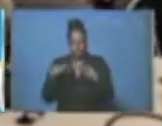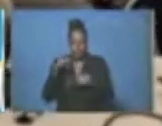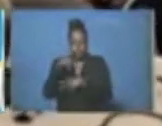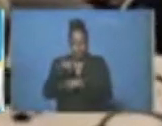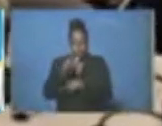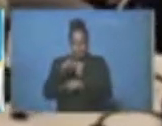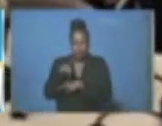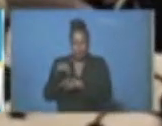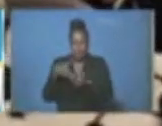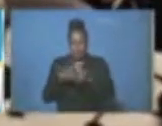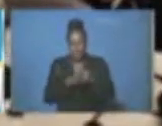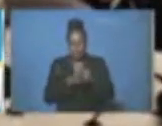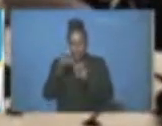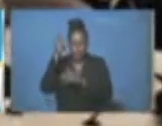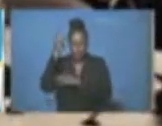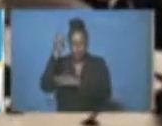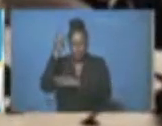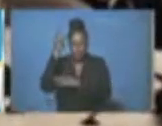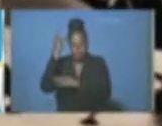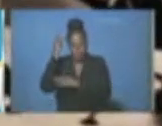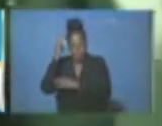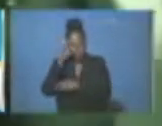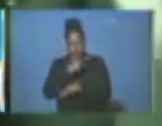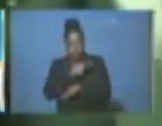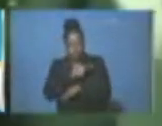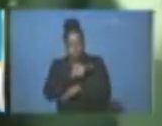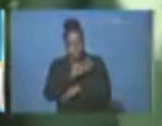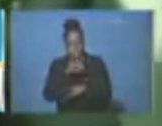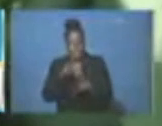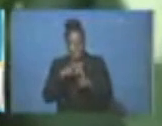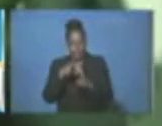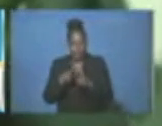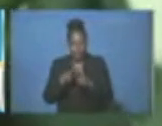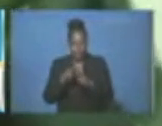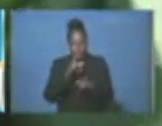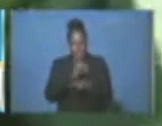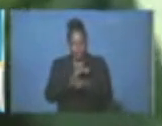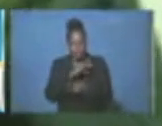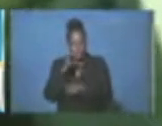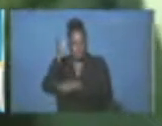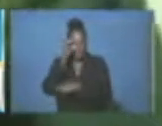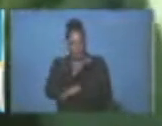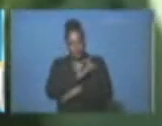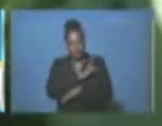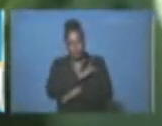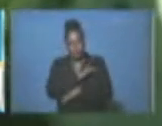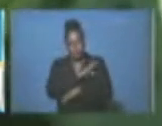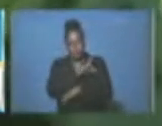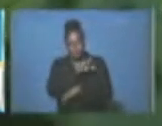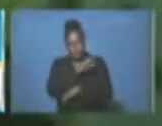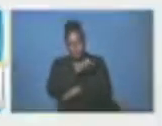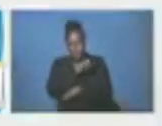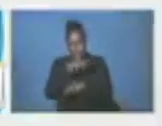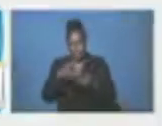by Pinling, Randall Fox, leader of the Bahamas Federation of Labor, and of course, Clifford Darling, leader of the Taxi Cab